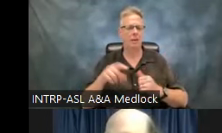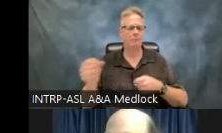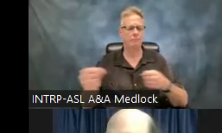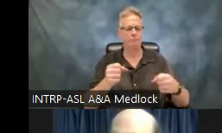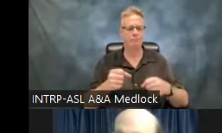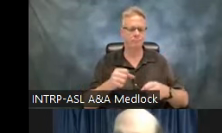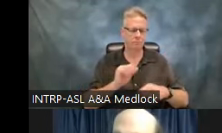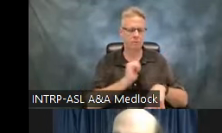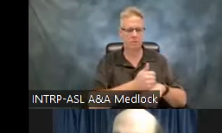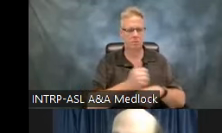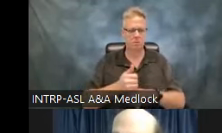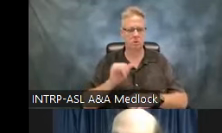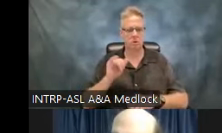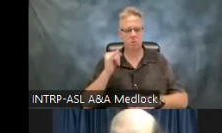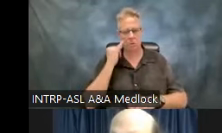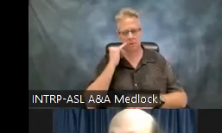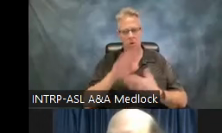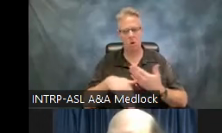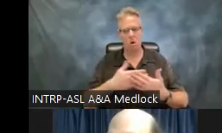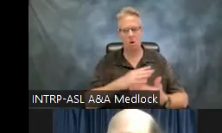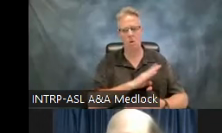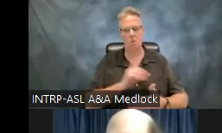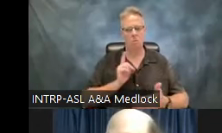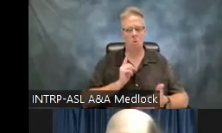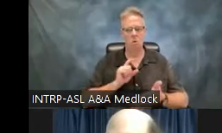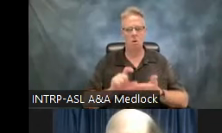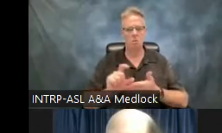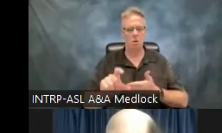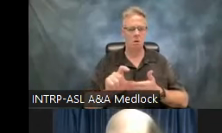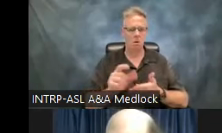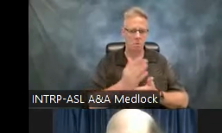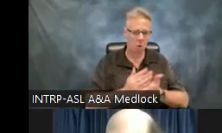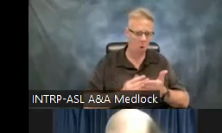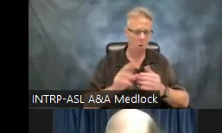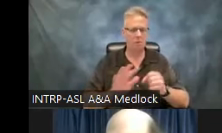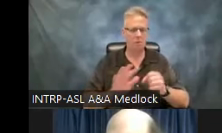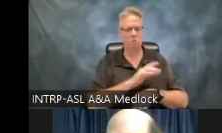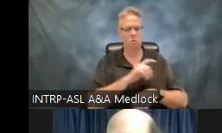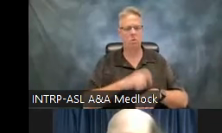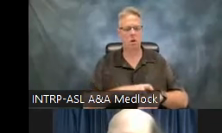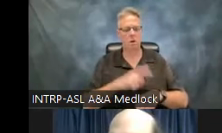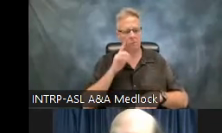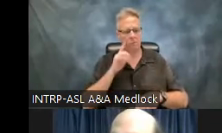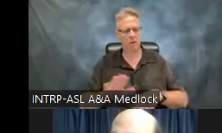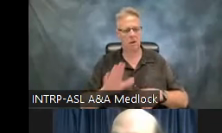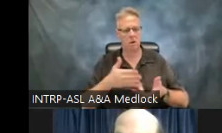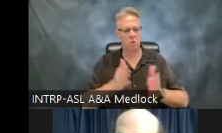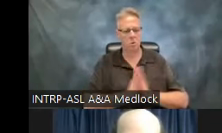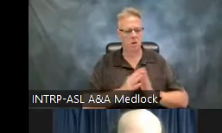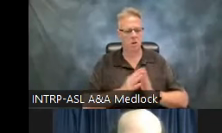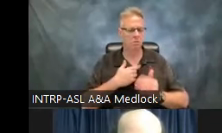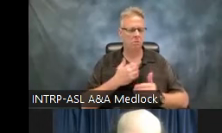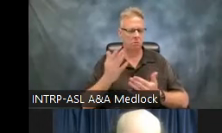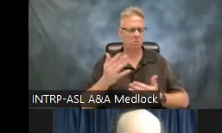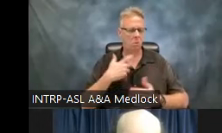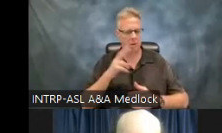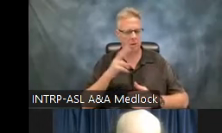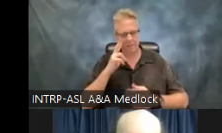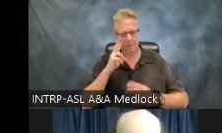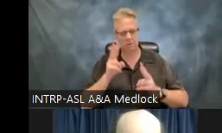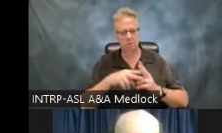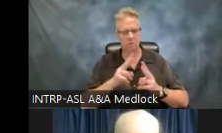if all the board members are paid either part or full-time per the request that we're going to make. So I'd like to see those two